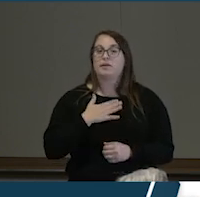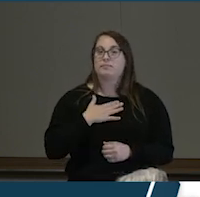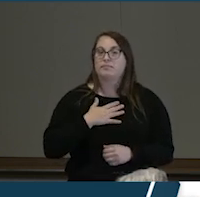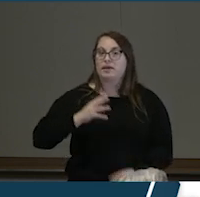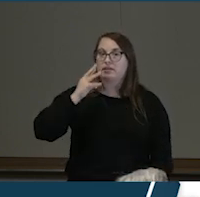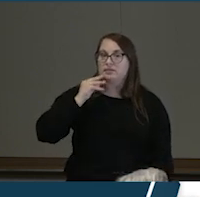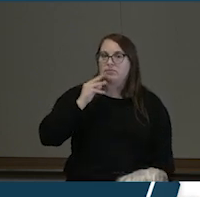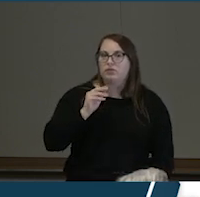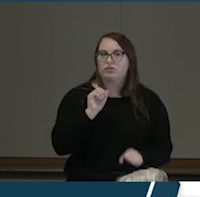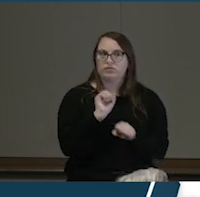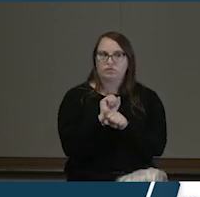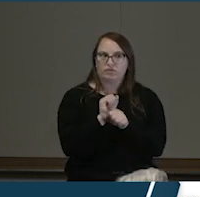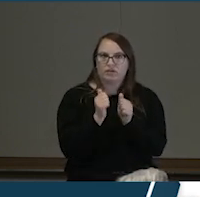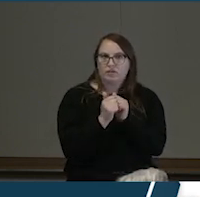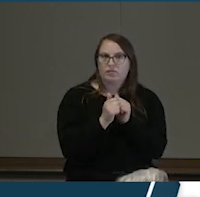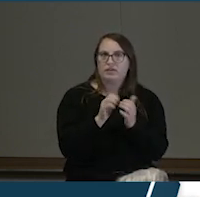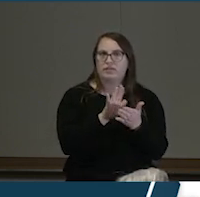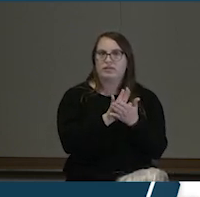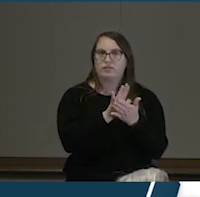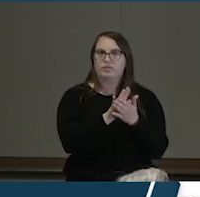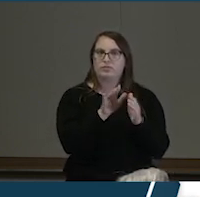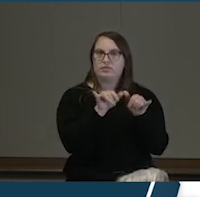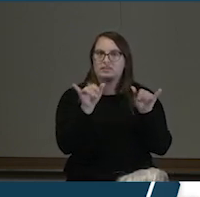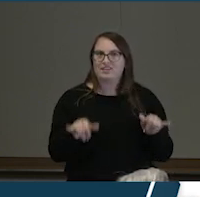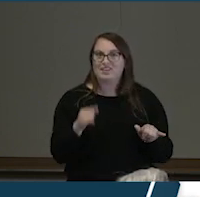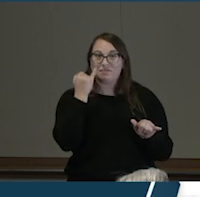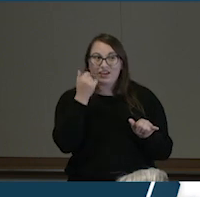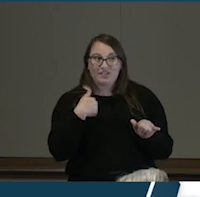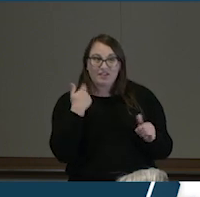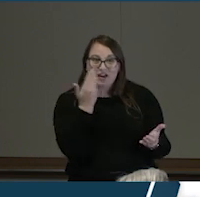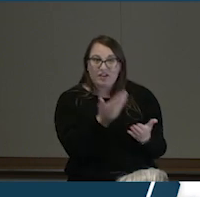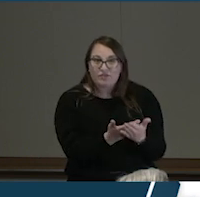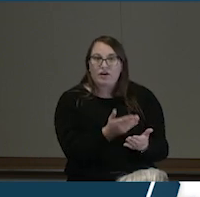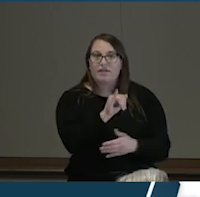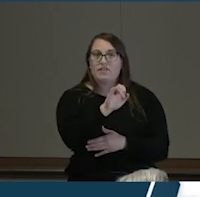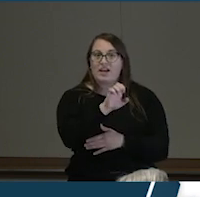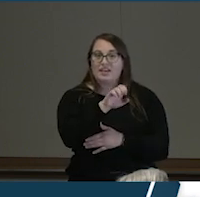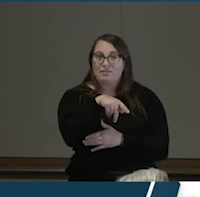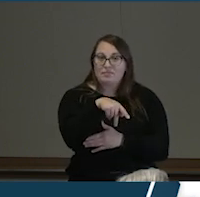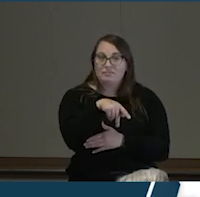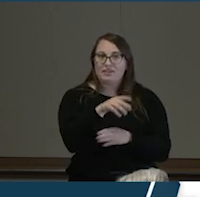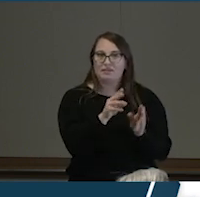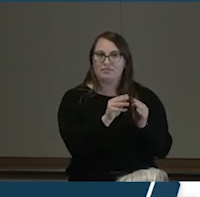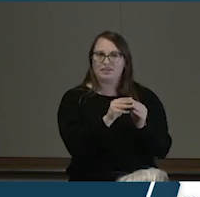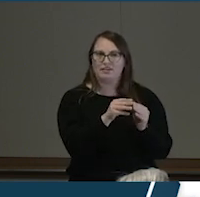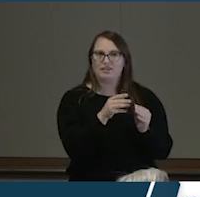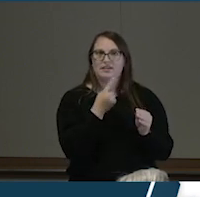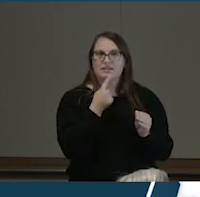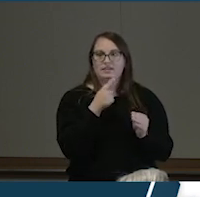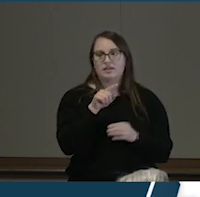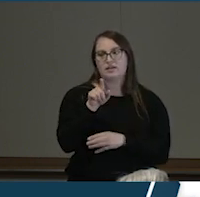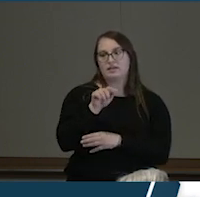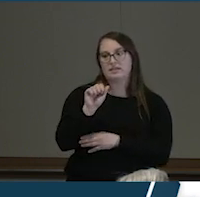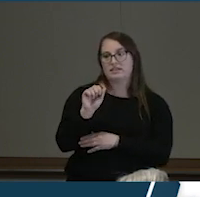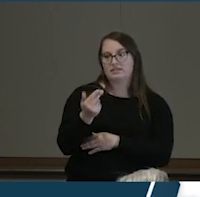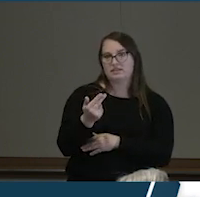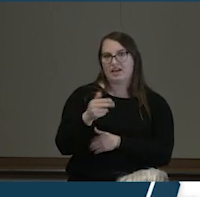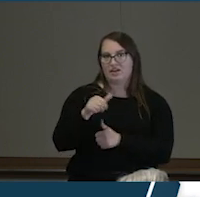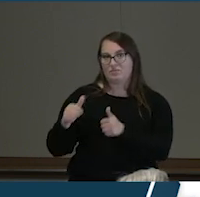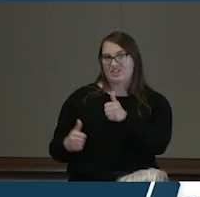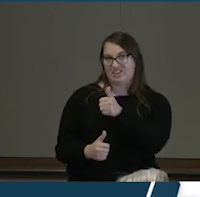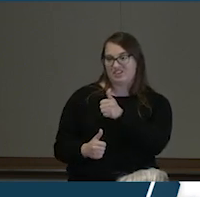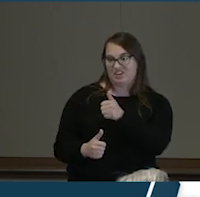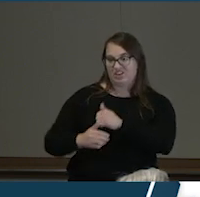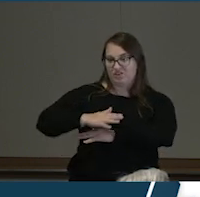school system, if I would have gotten to an IEP meeting and they said, yeah, Zach was under the desk this morning, forget